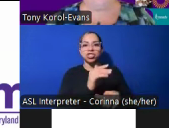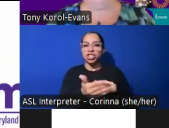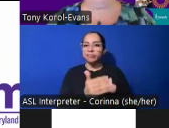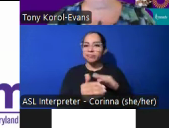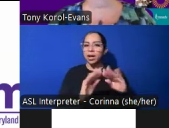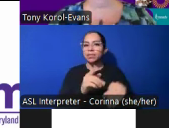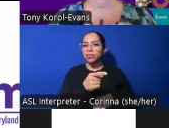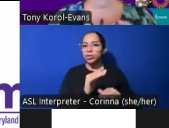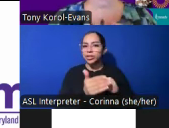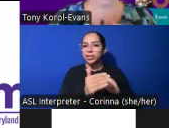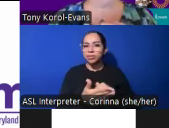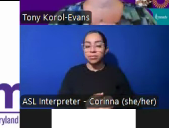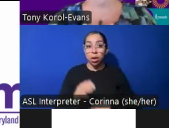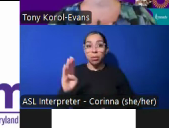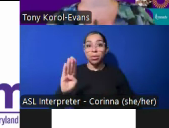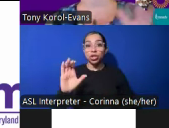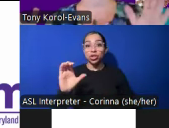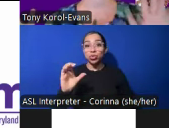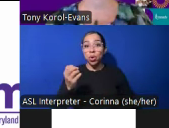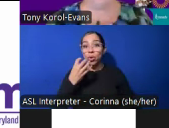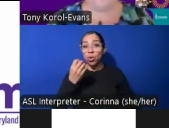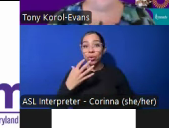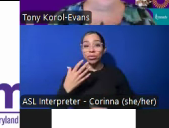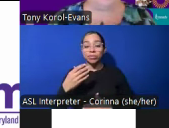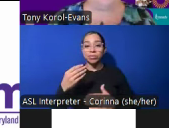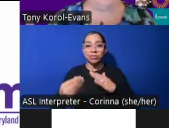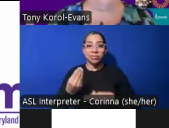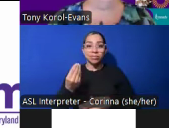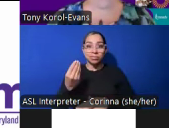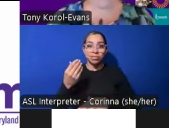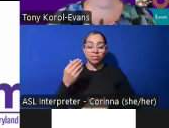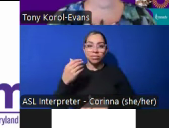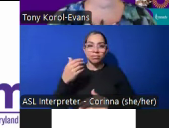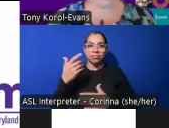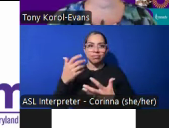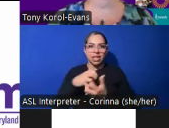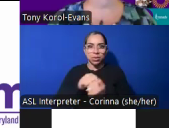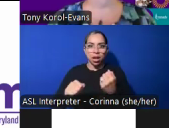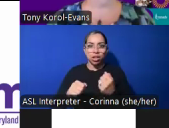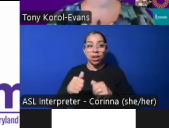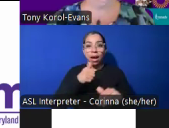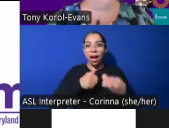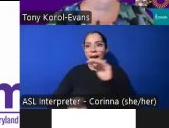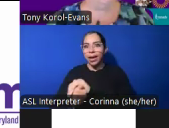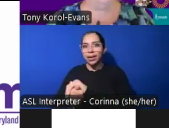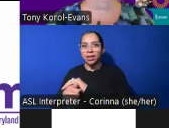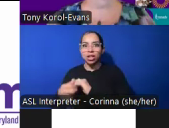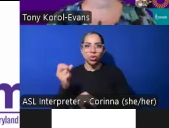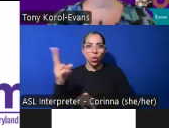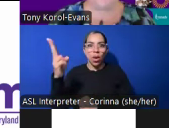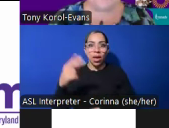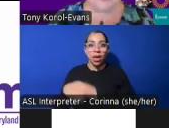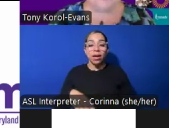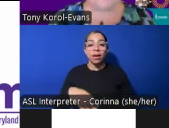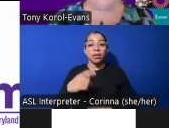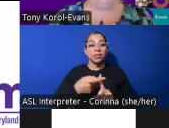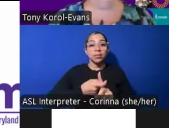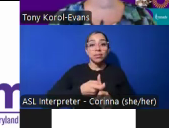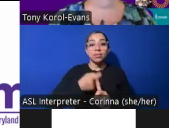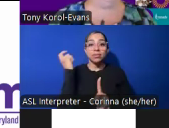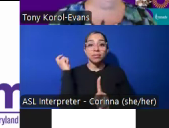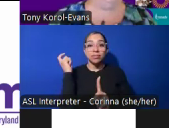control sabotage, hiding, throwing away, destroying birth control, non-consensual condom removal, which is called